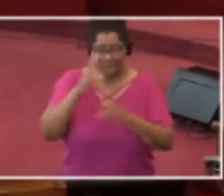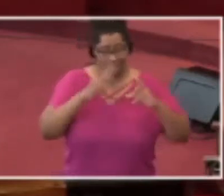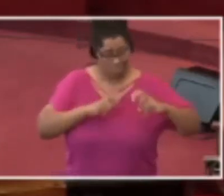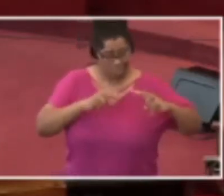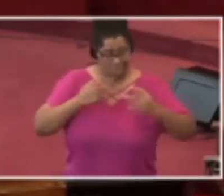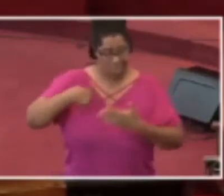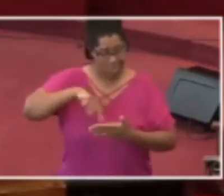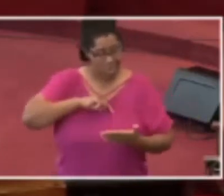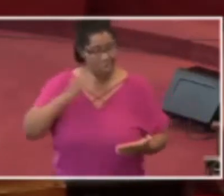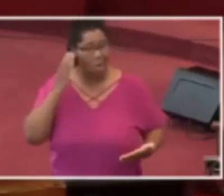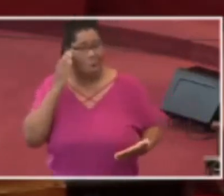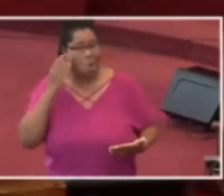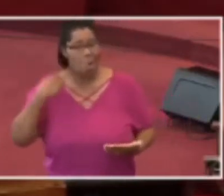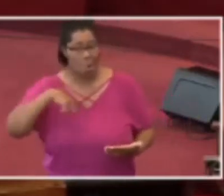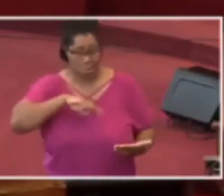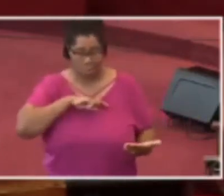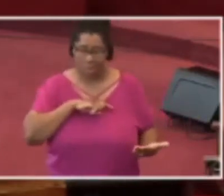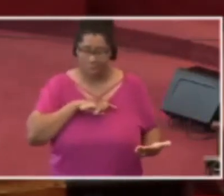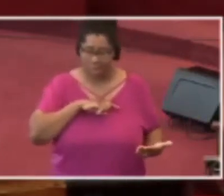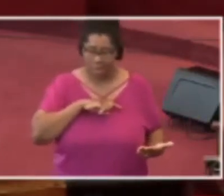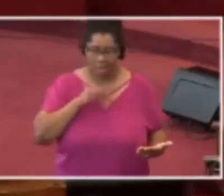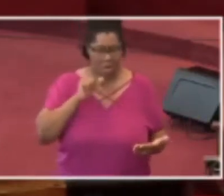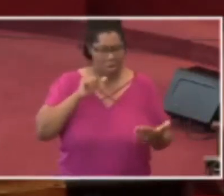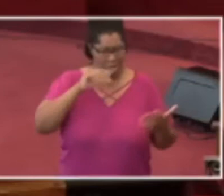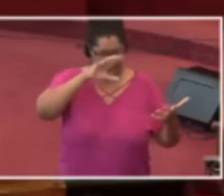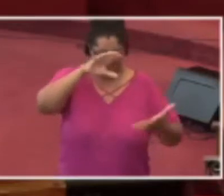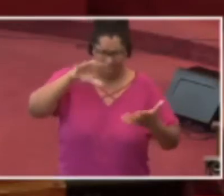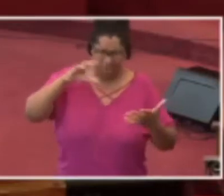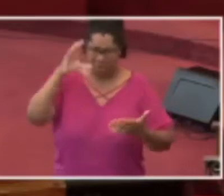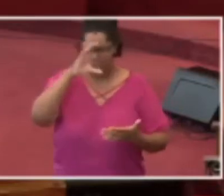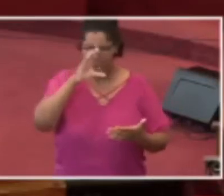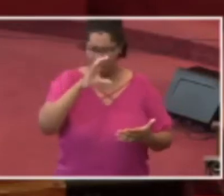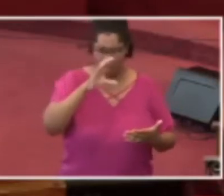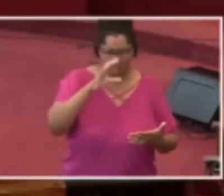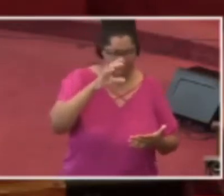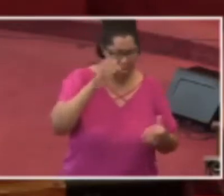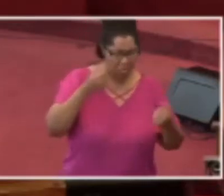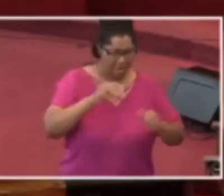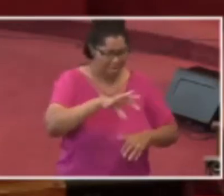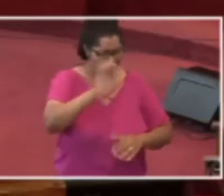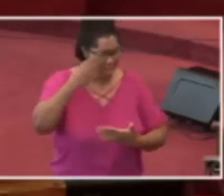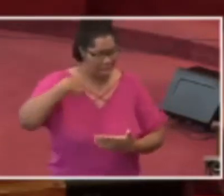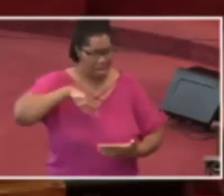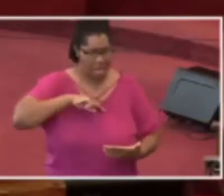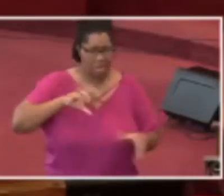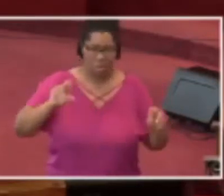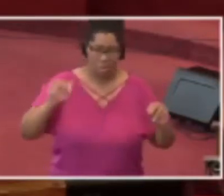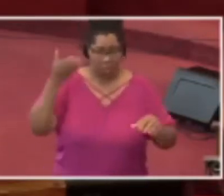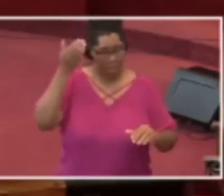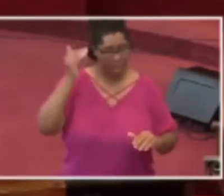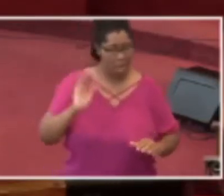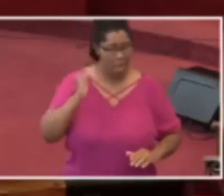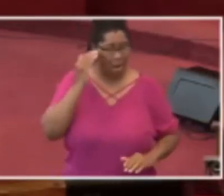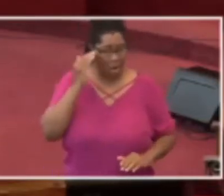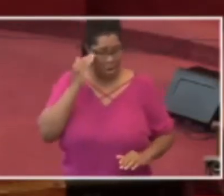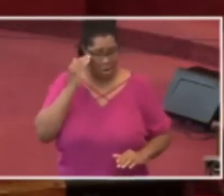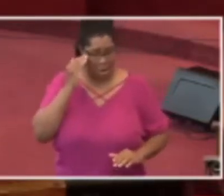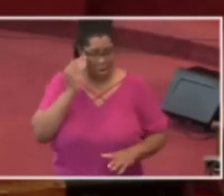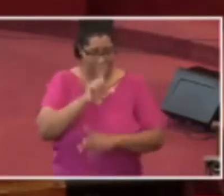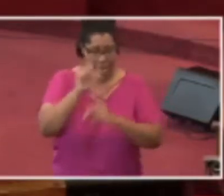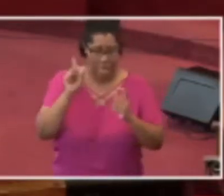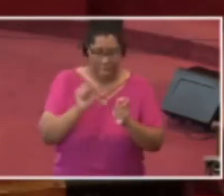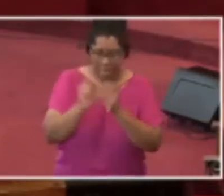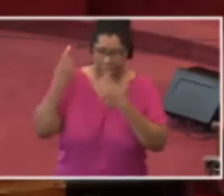and he knows us. And don't get this confused with searching for us. God knows exactly where we are, but he searches us, our